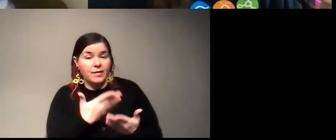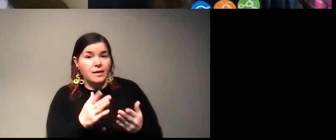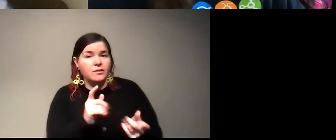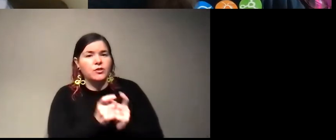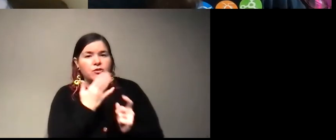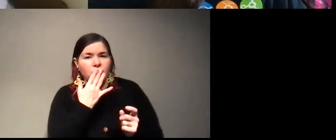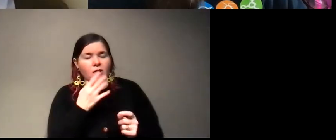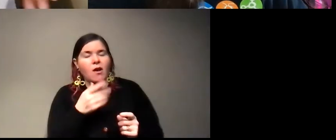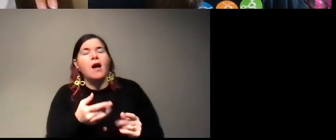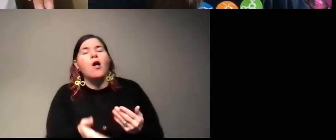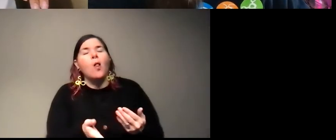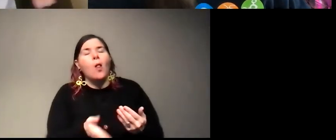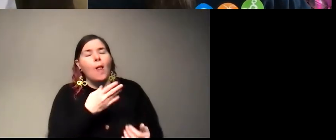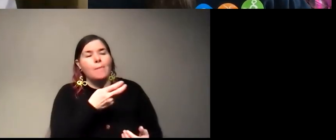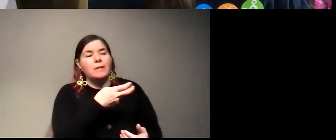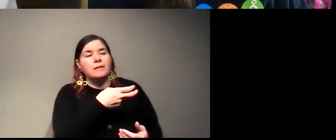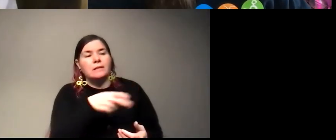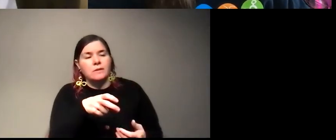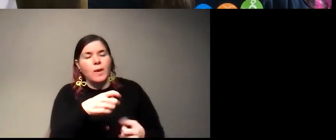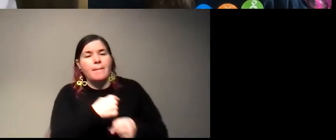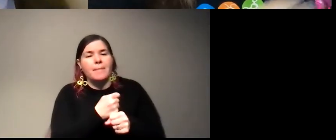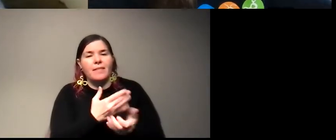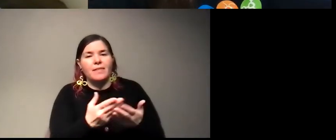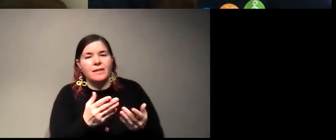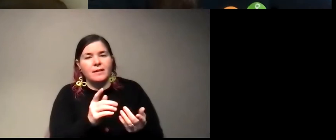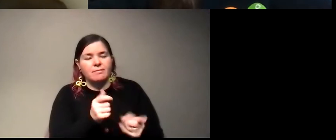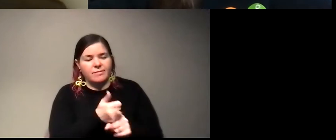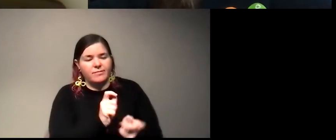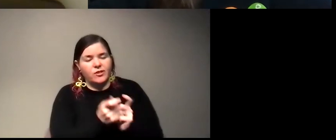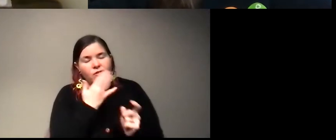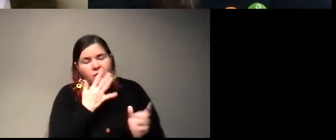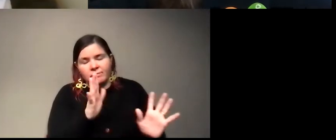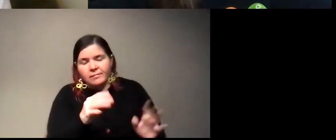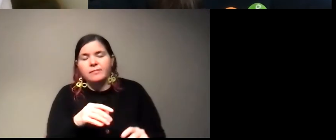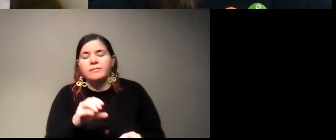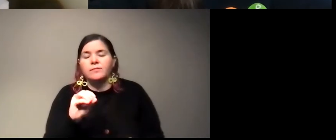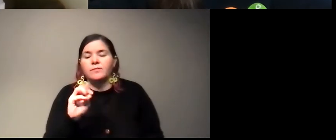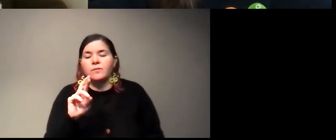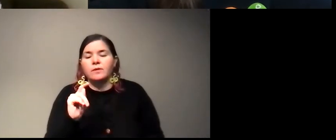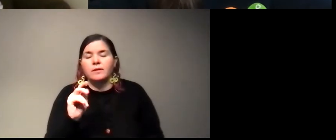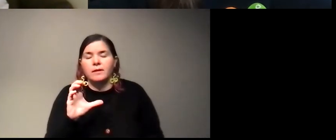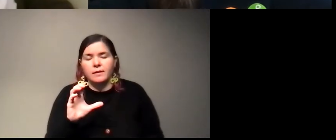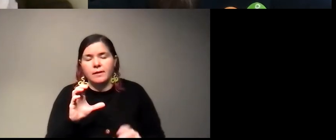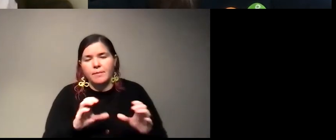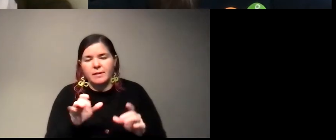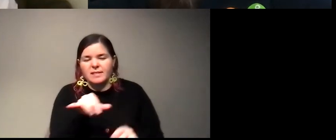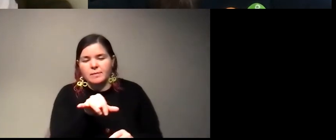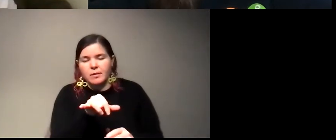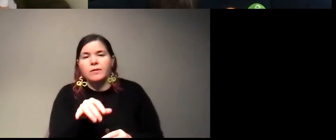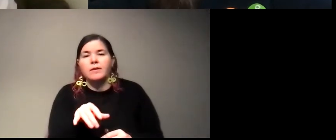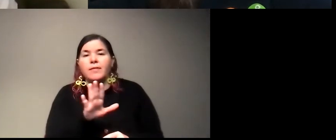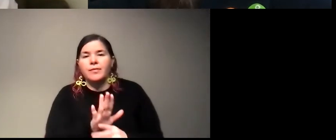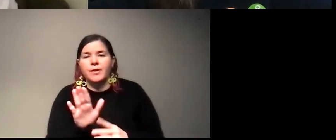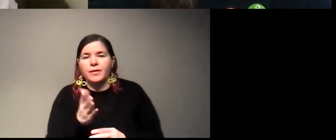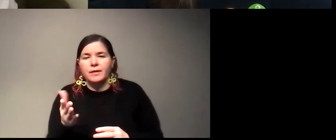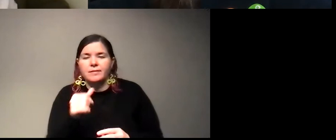almost an inorganic chemist just to make stuff that changed colors. You have organic chemists that do something similar. Their stuff doesn't